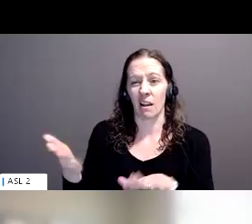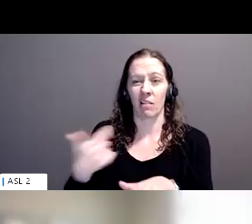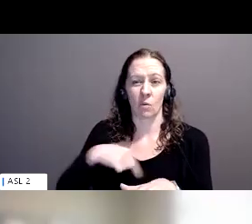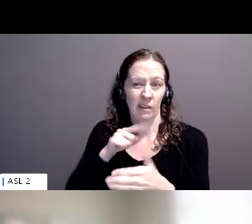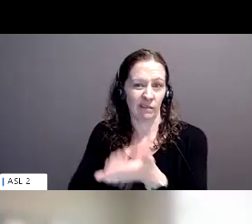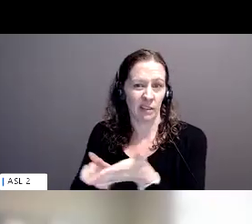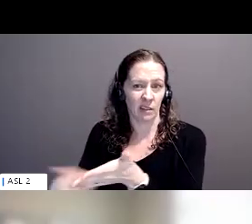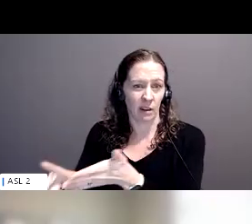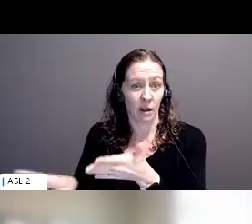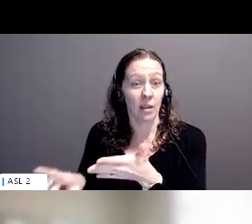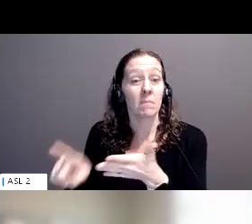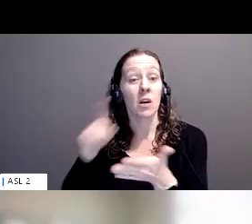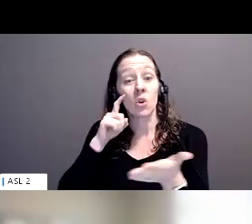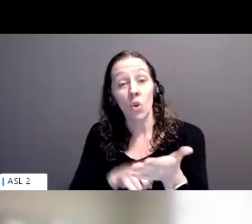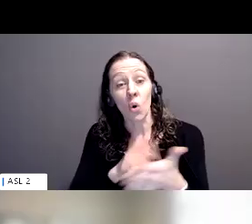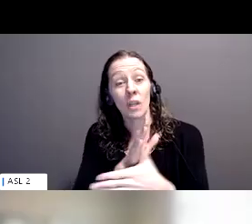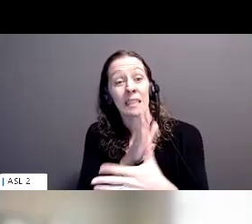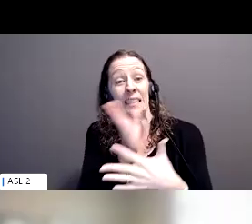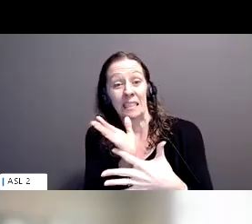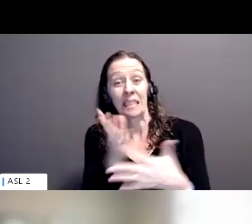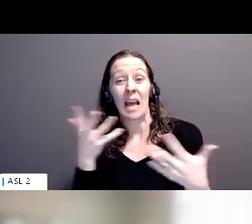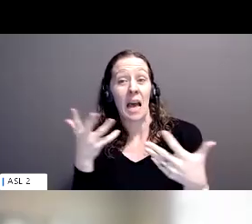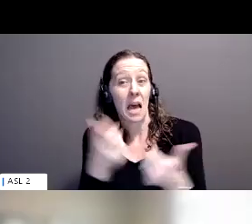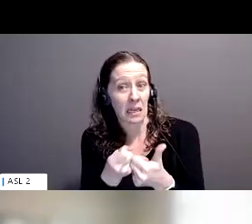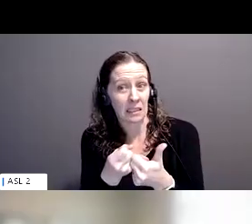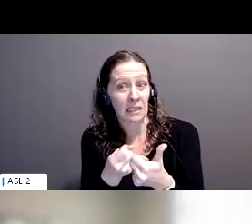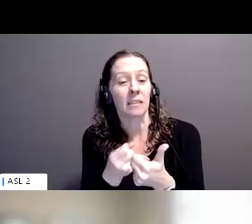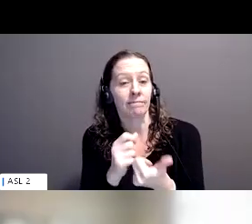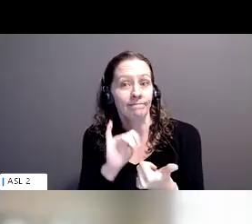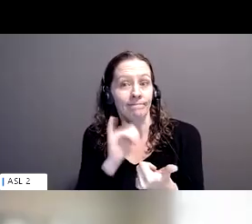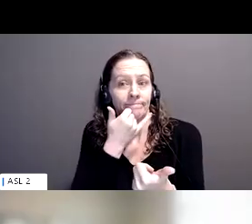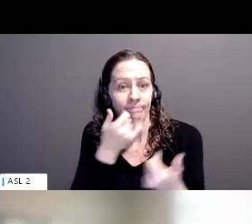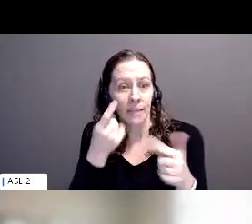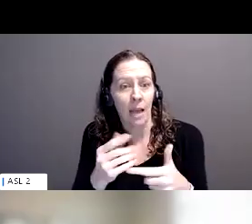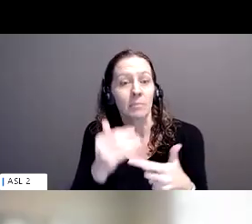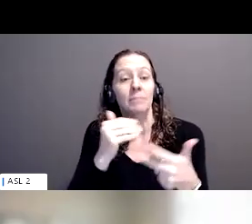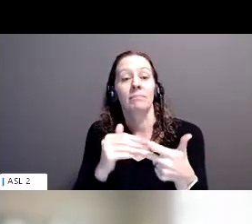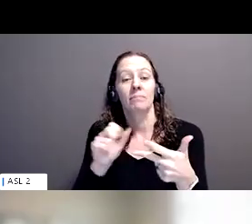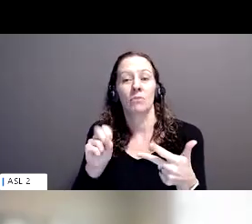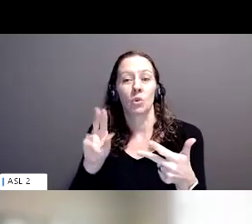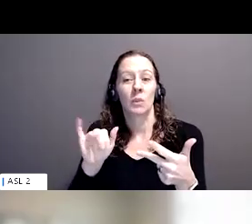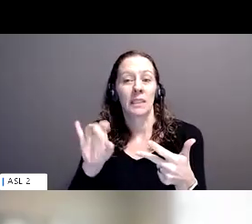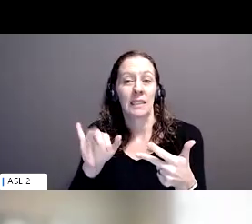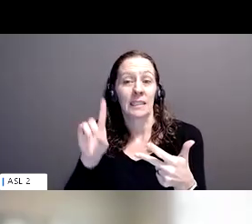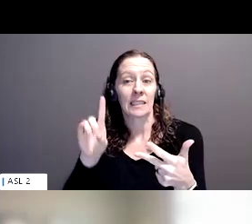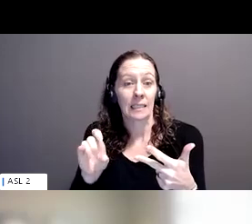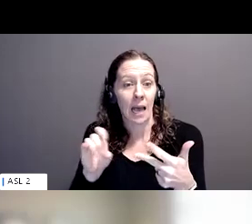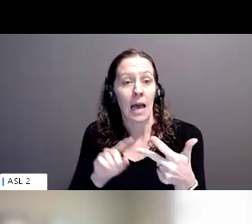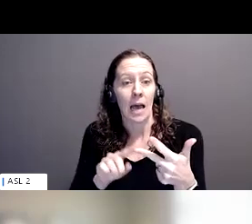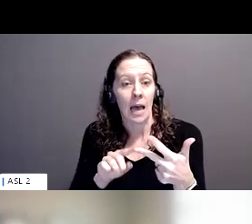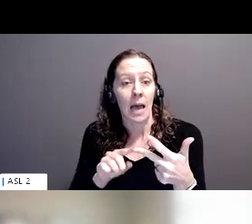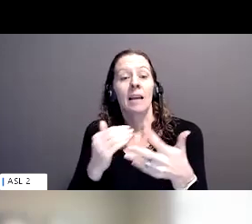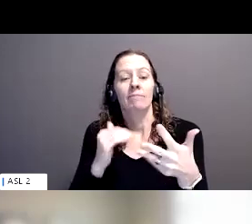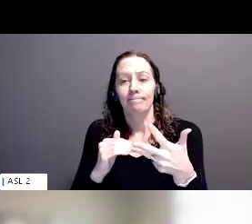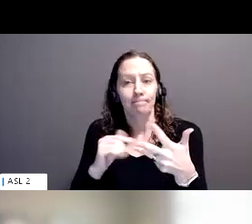can see, accidents are pretty similar. Then suicides, what we would call undetermined. So